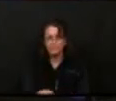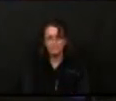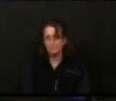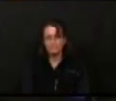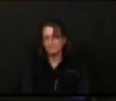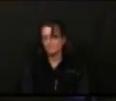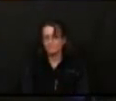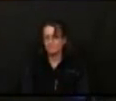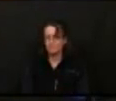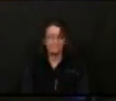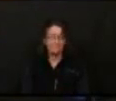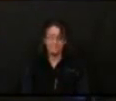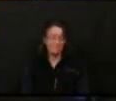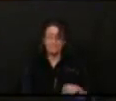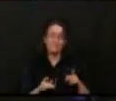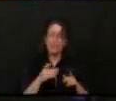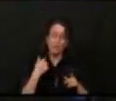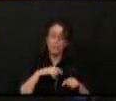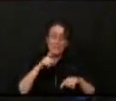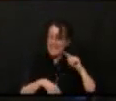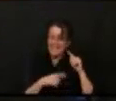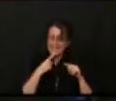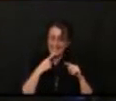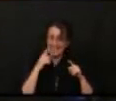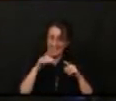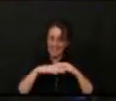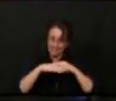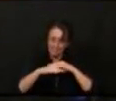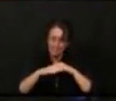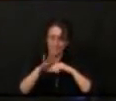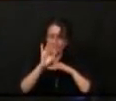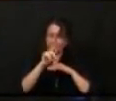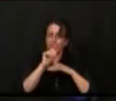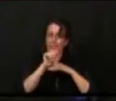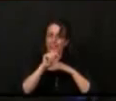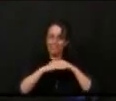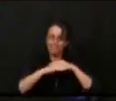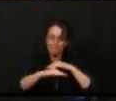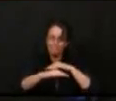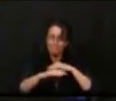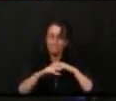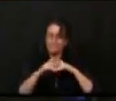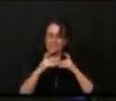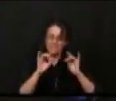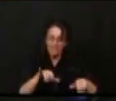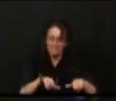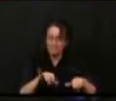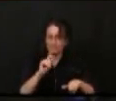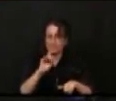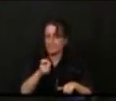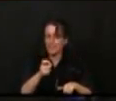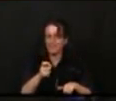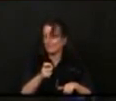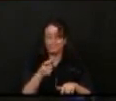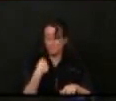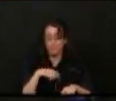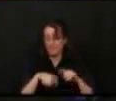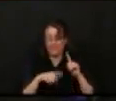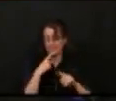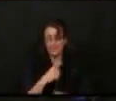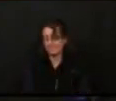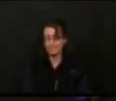flat tax rate from last year to this year would mask the fact that everybody's going to have to pay